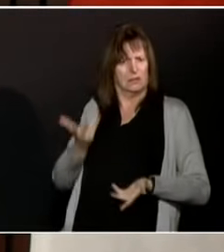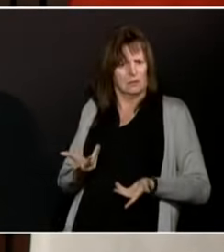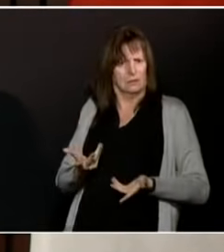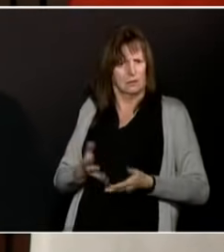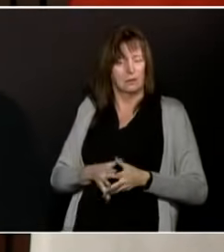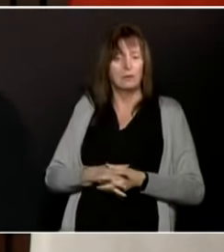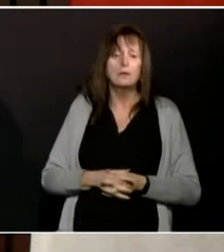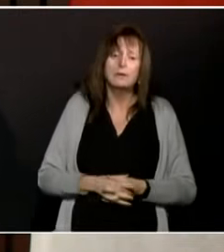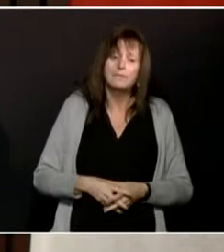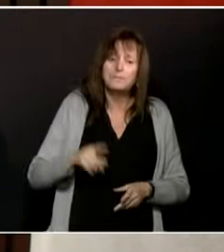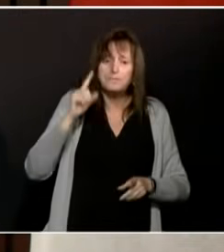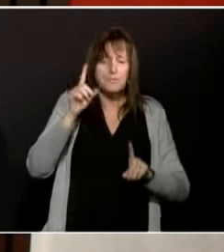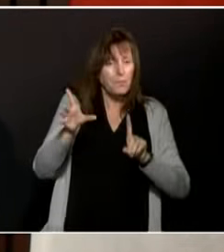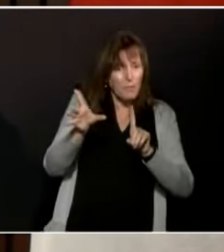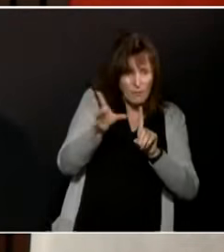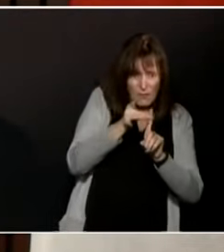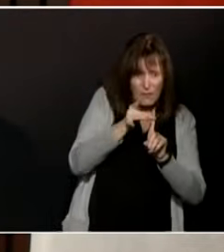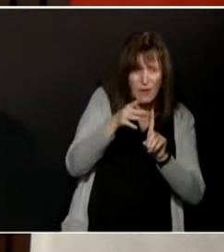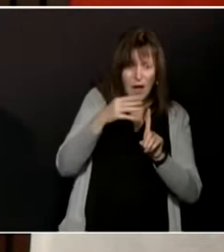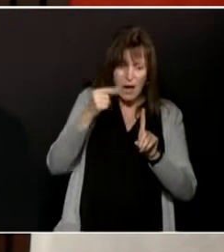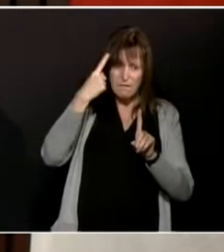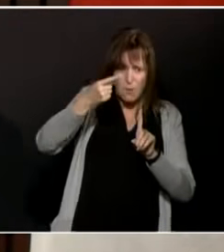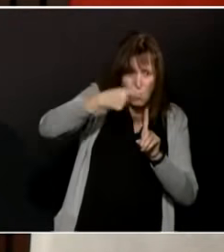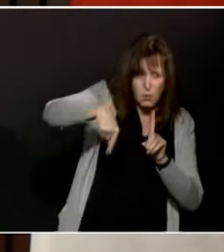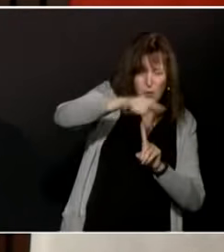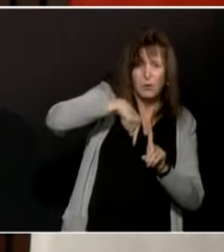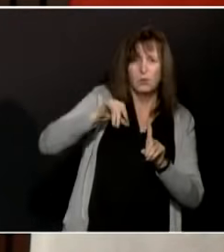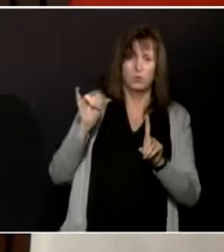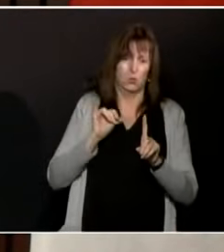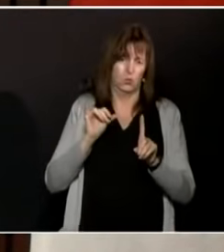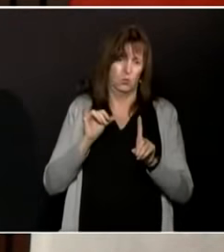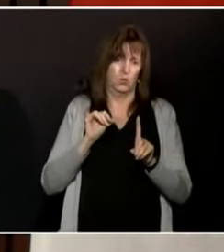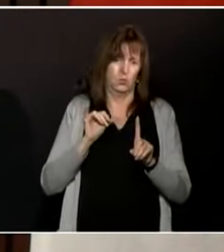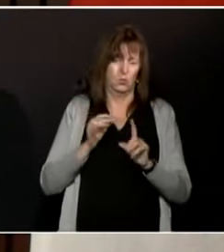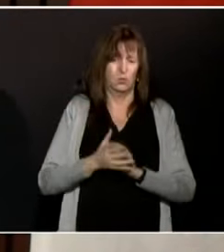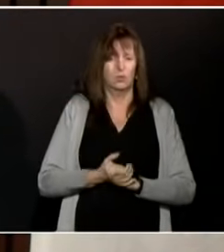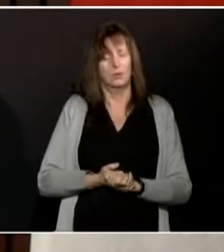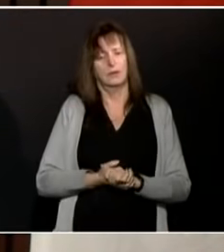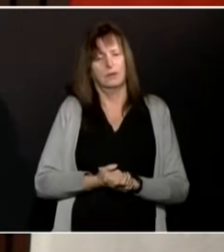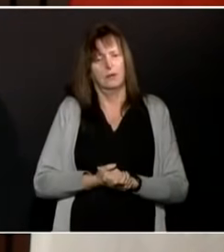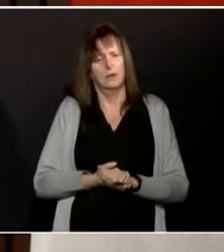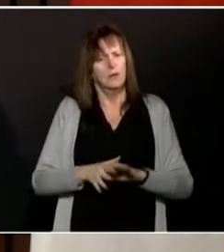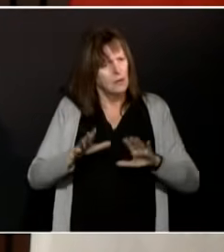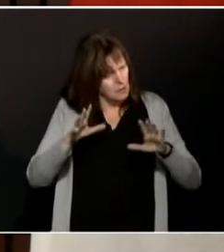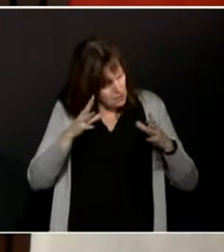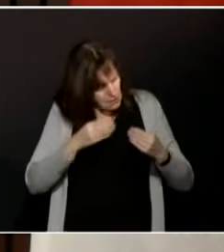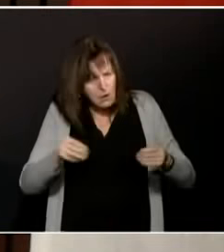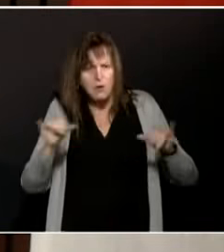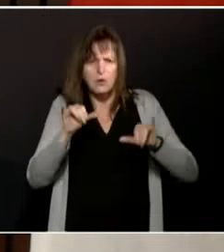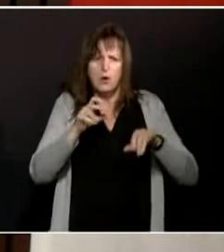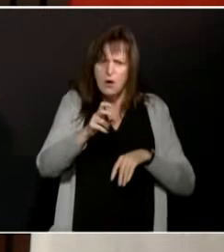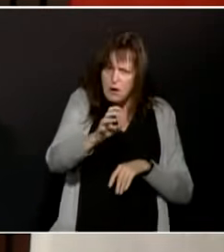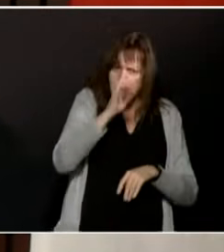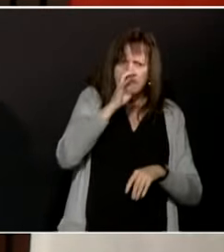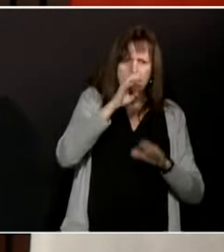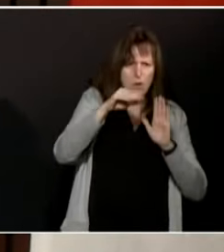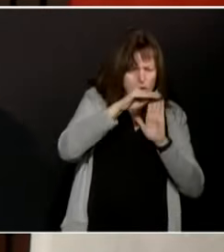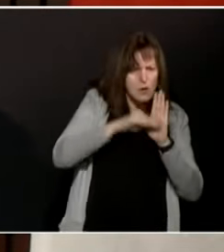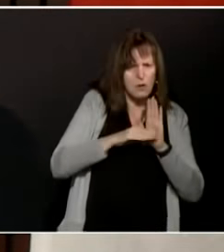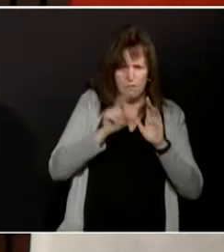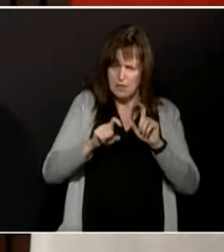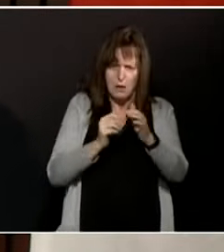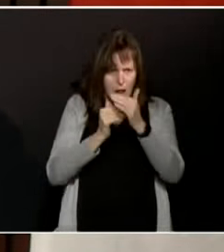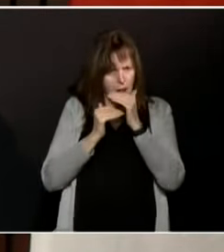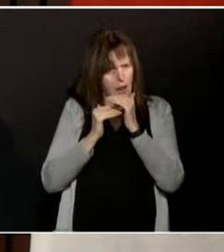make sure that workplaces stay safe with enforcement. We need to limit, as much as possible, the entry of cases of the variants